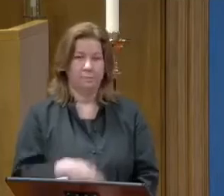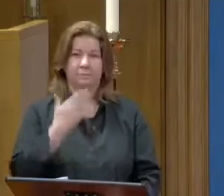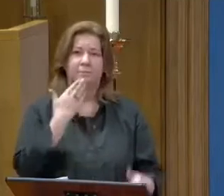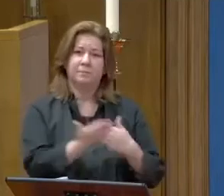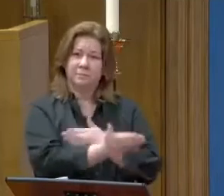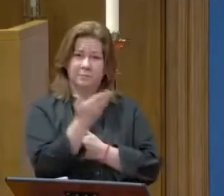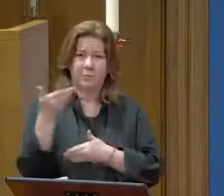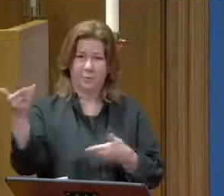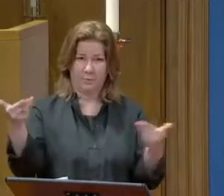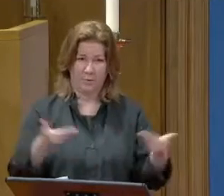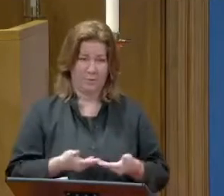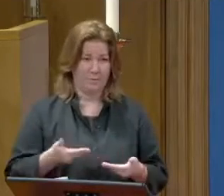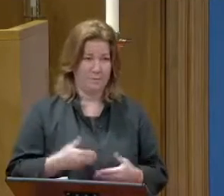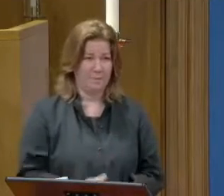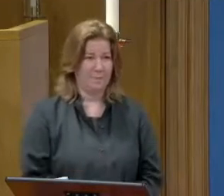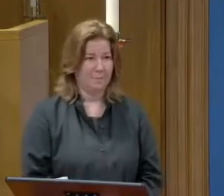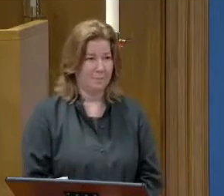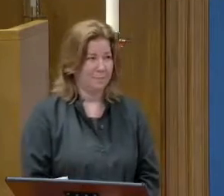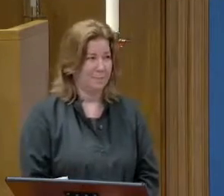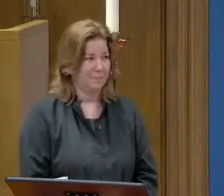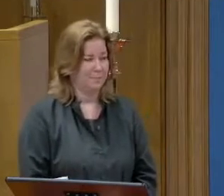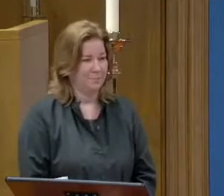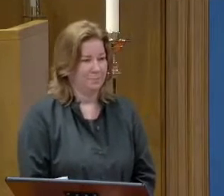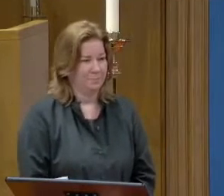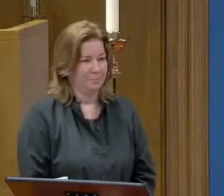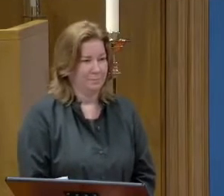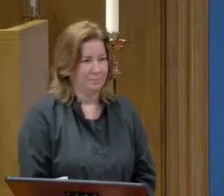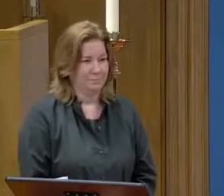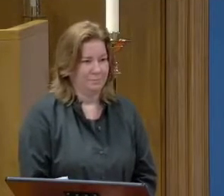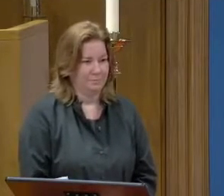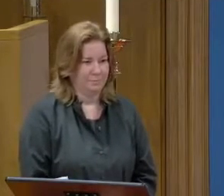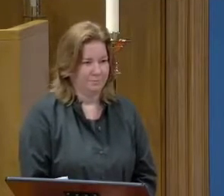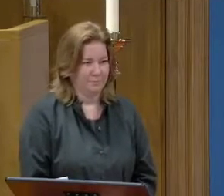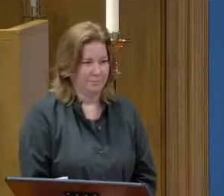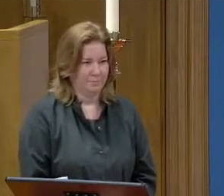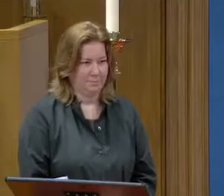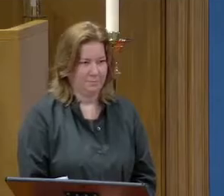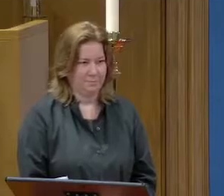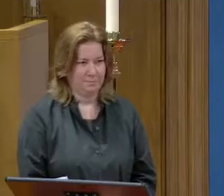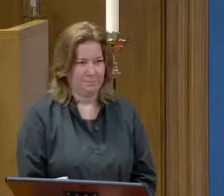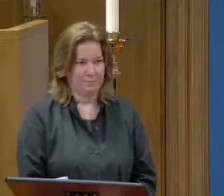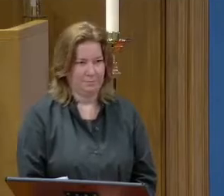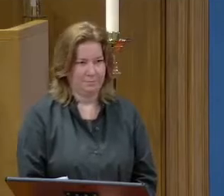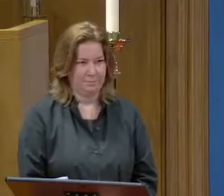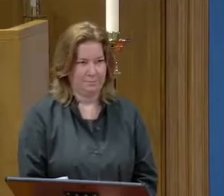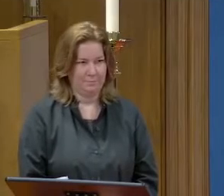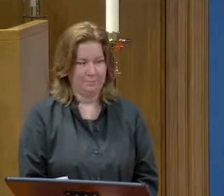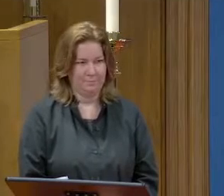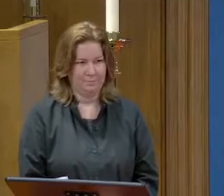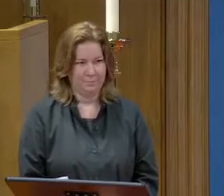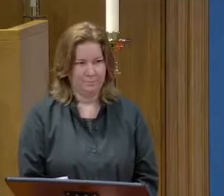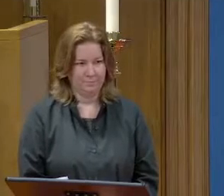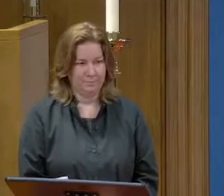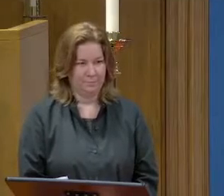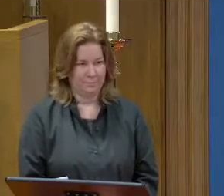Morning and welcome to you all. Morning. Hang on, I'm going to take off my mask here so you can.